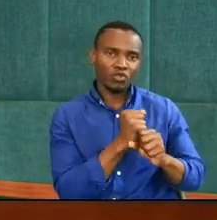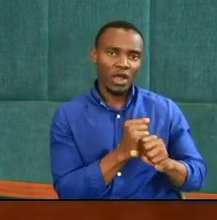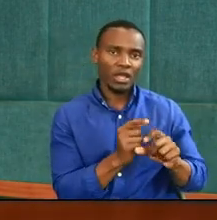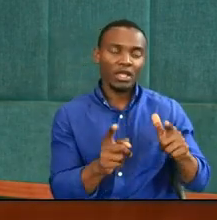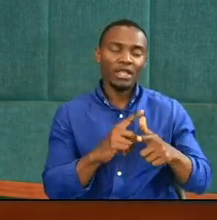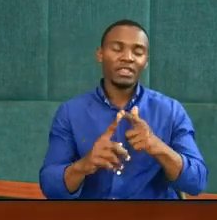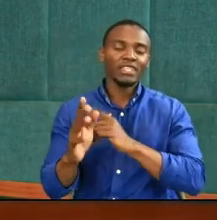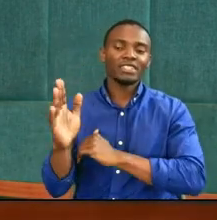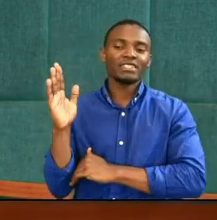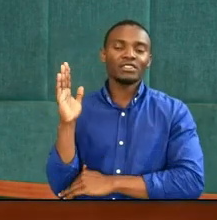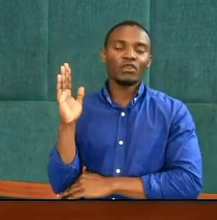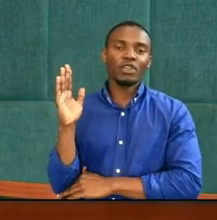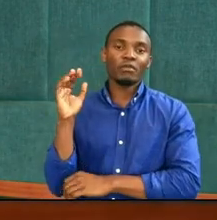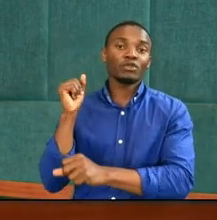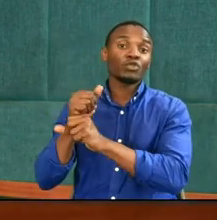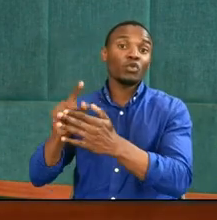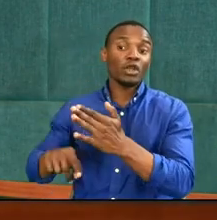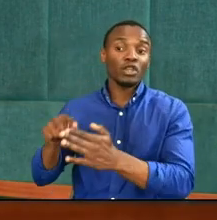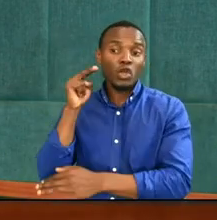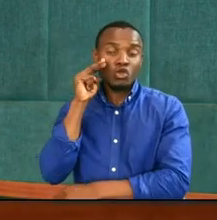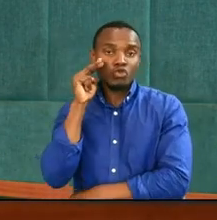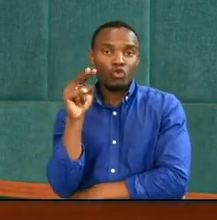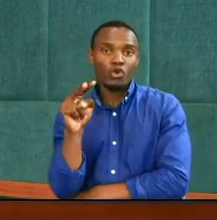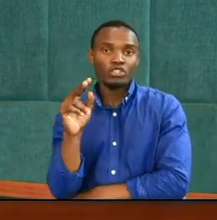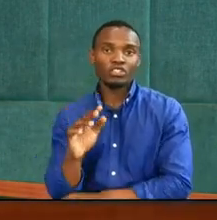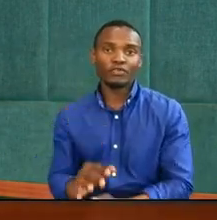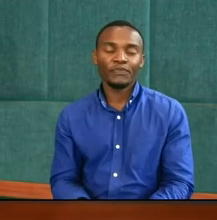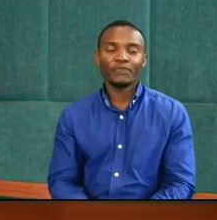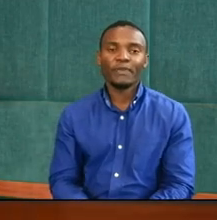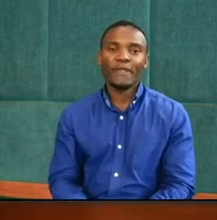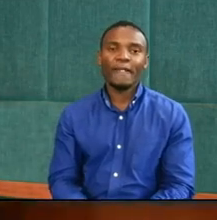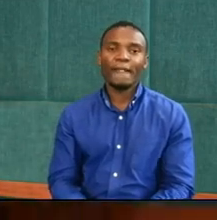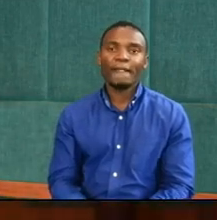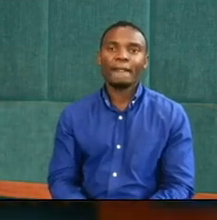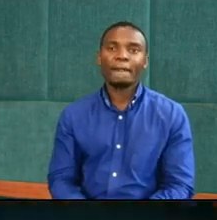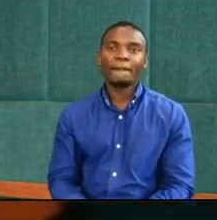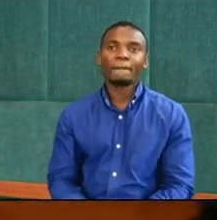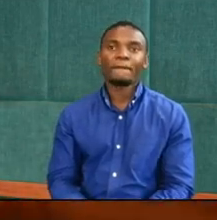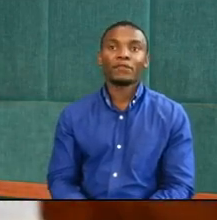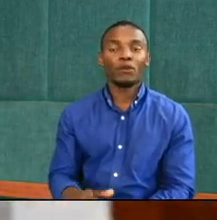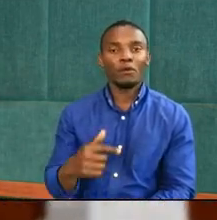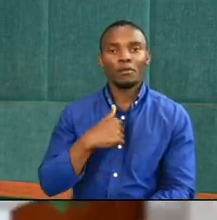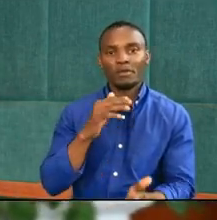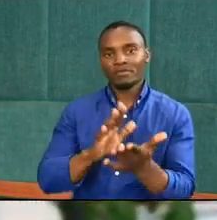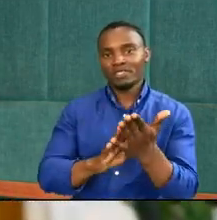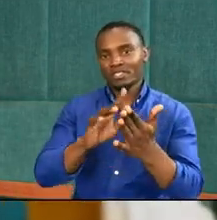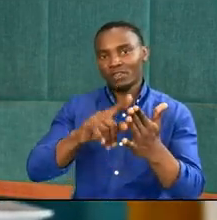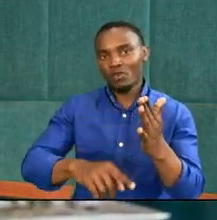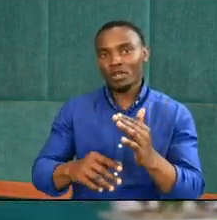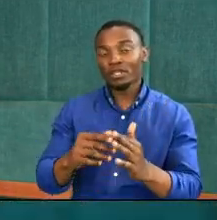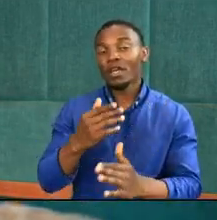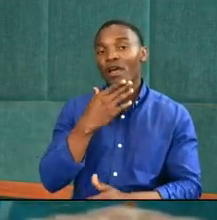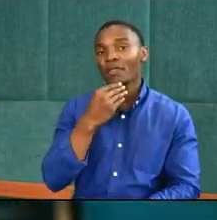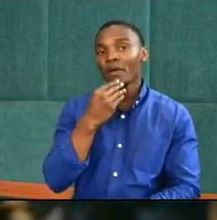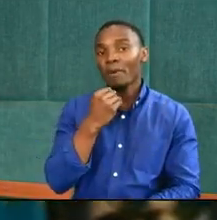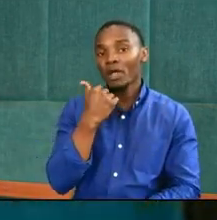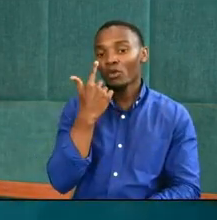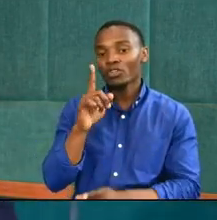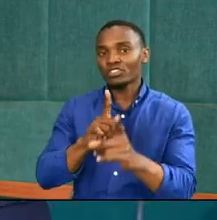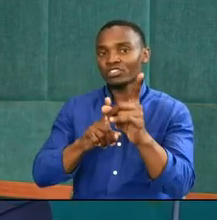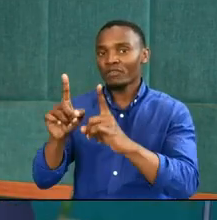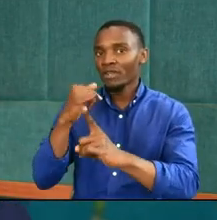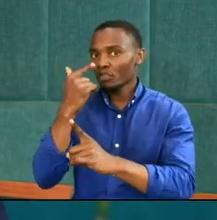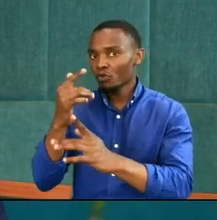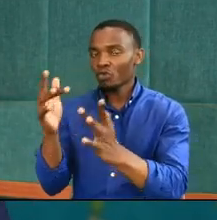the doorkeeper to watch. I'm suggesting to you that the man going in a far country is